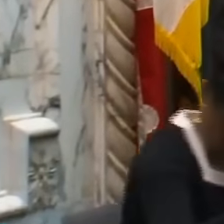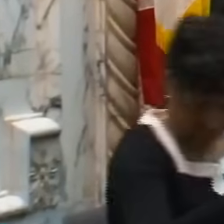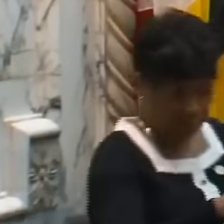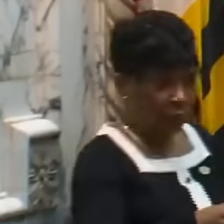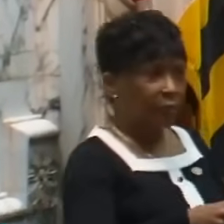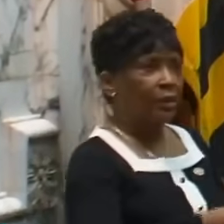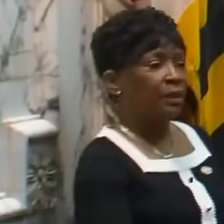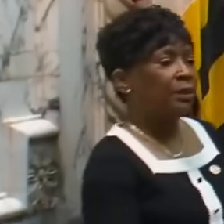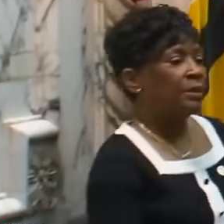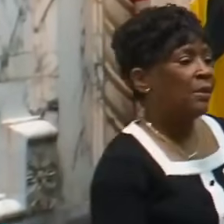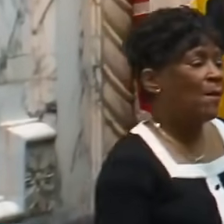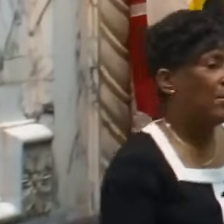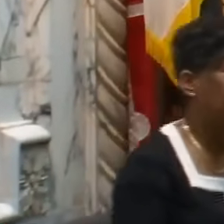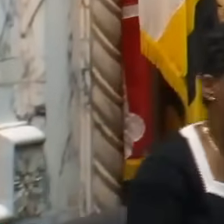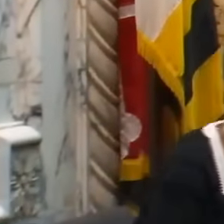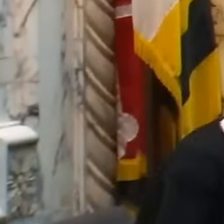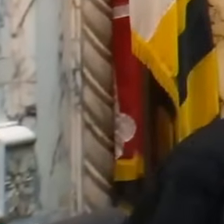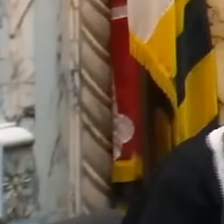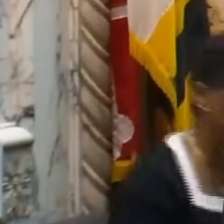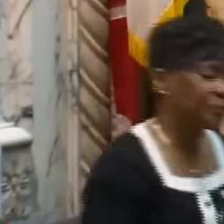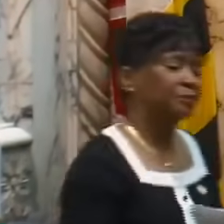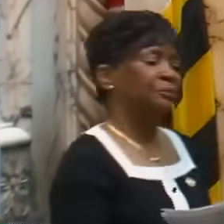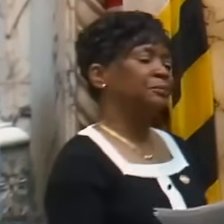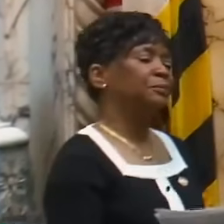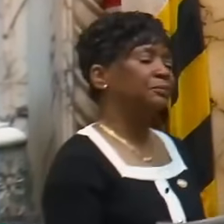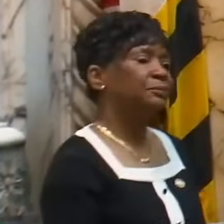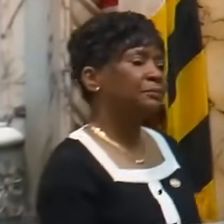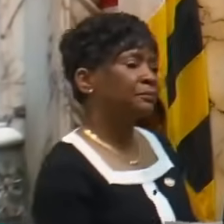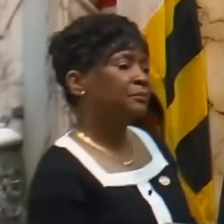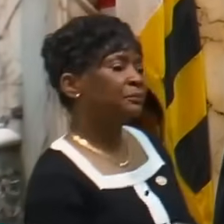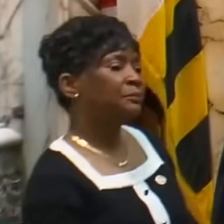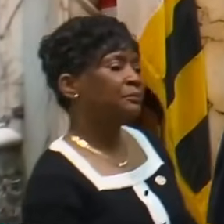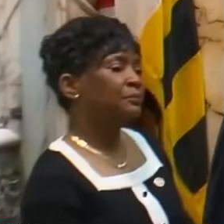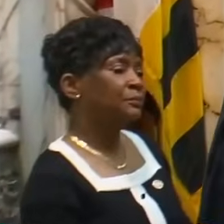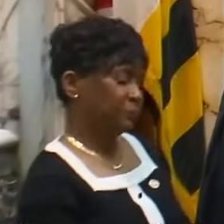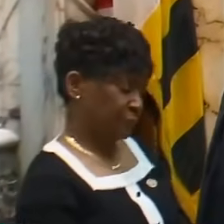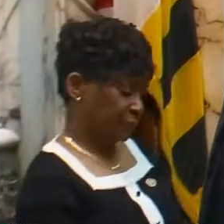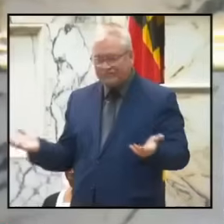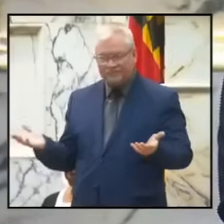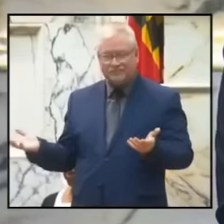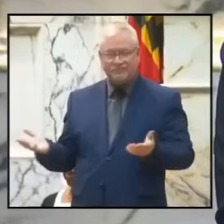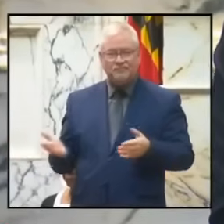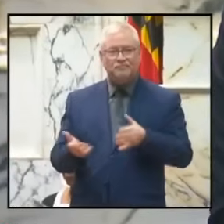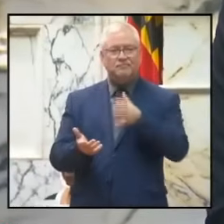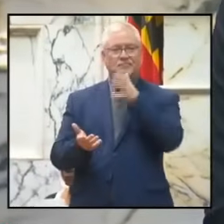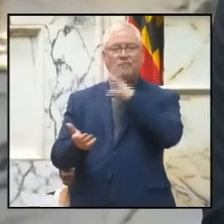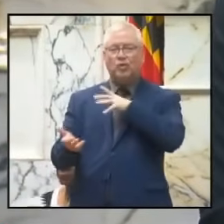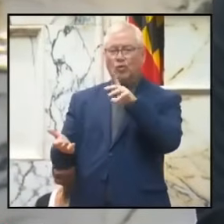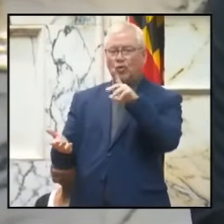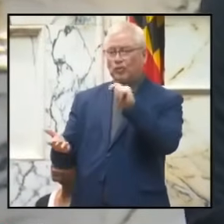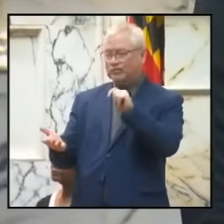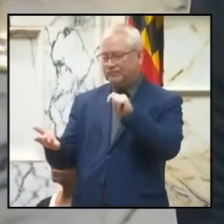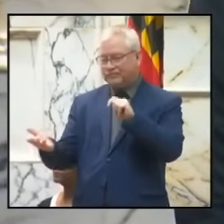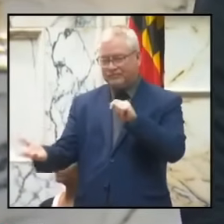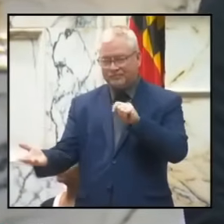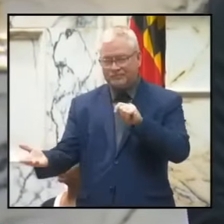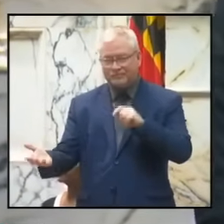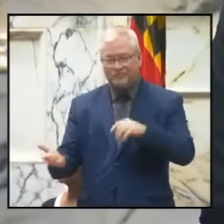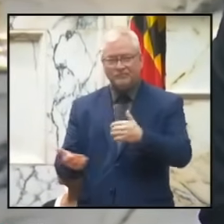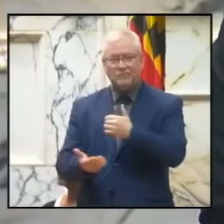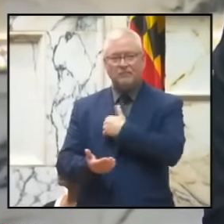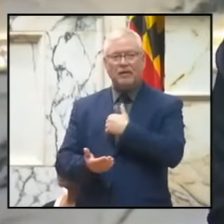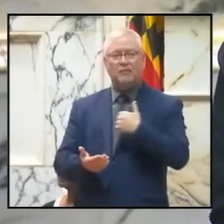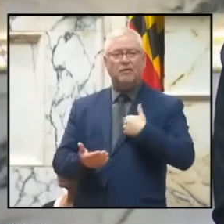Madam Speaker, Mr. President, Madam Lieutenant Governor, members of the General